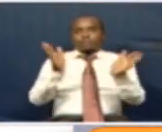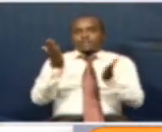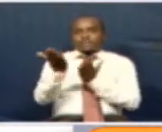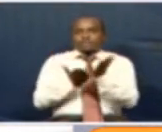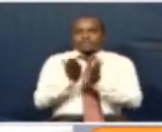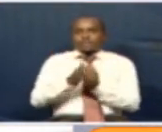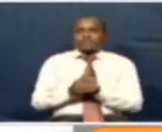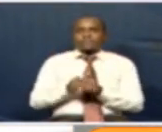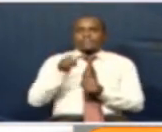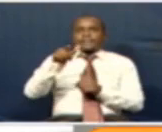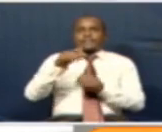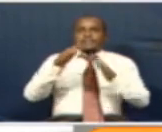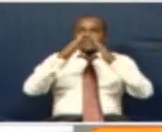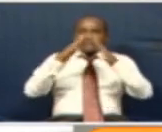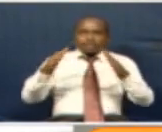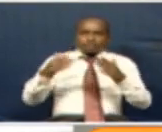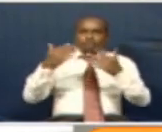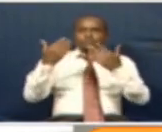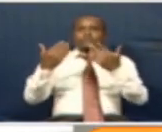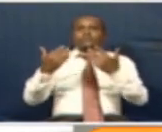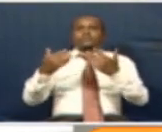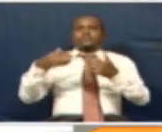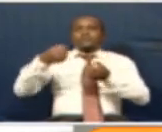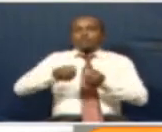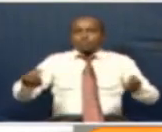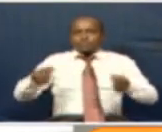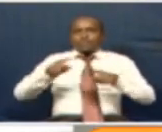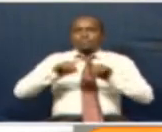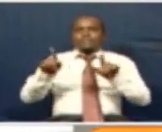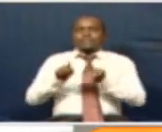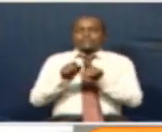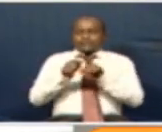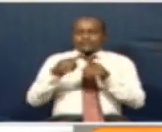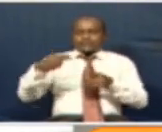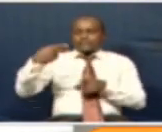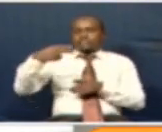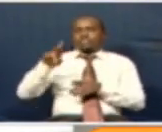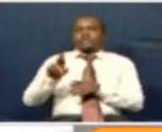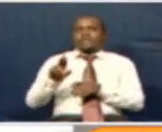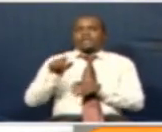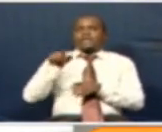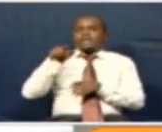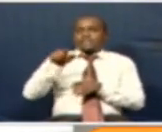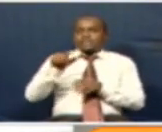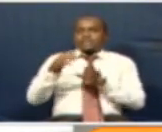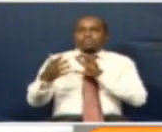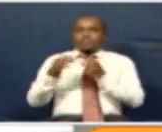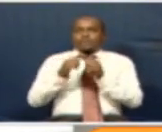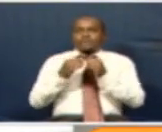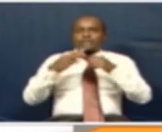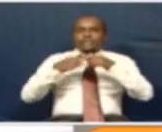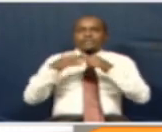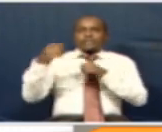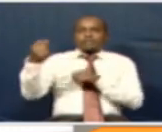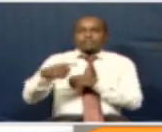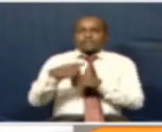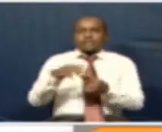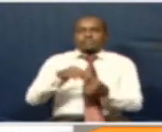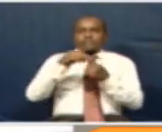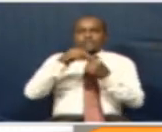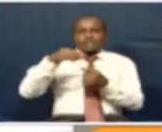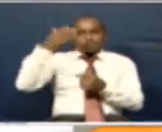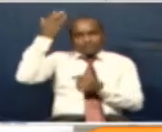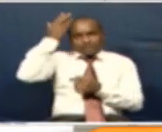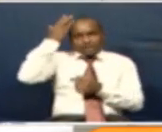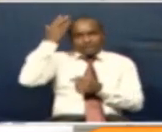the equipment, but it's the human capital. This human capital takes up to 18 months, especially at the nurse level, for